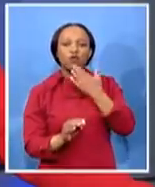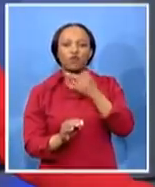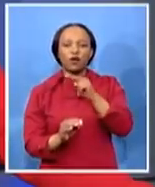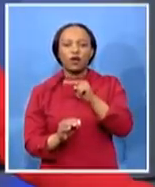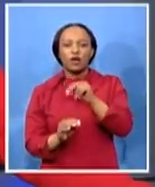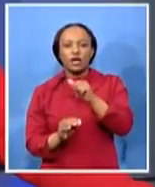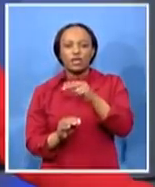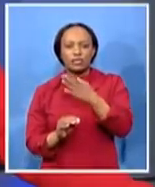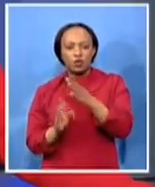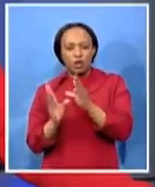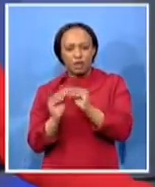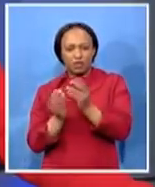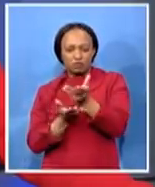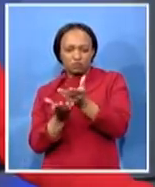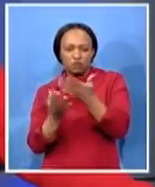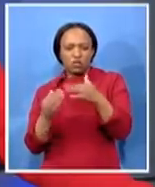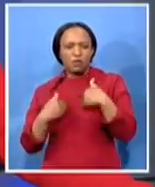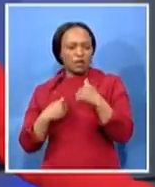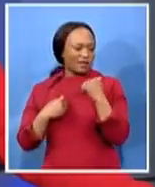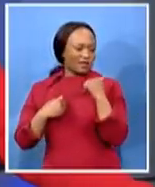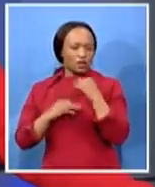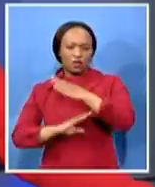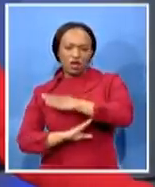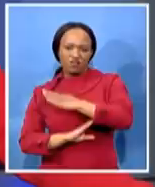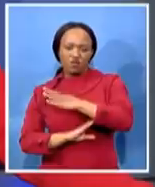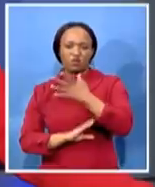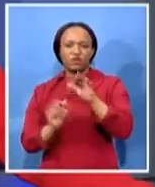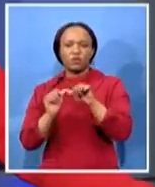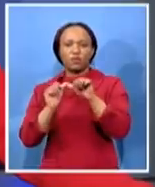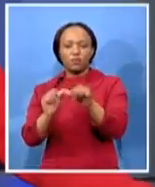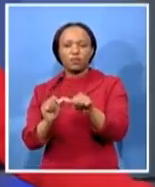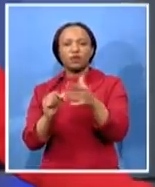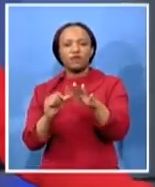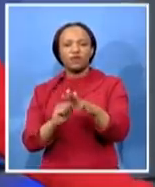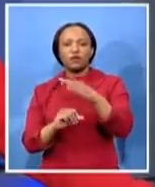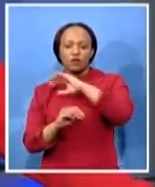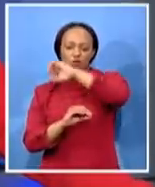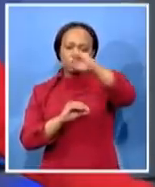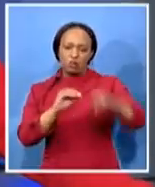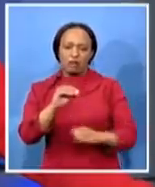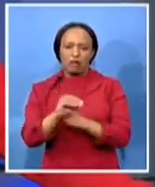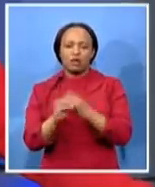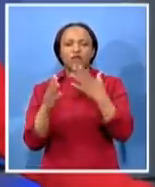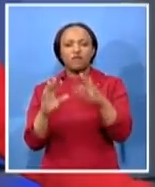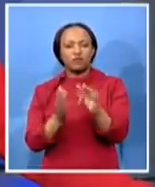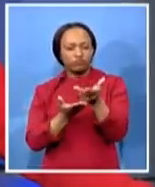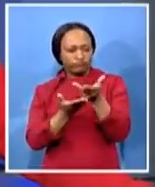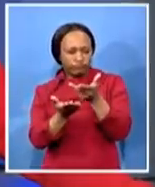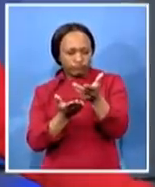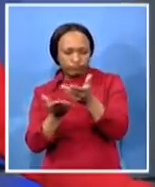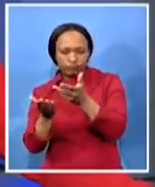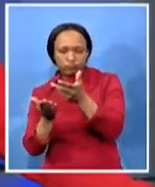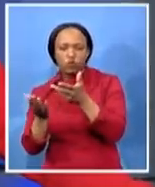yesterday afternoon and went on through the night, discussing, amongst other things, the latest developments in KwaZulu-Natal.